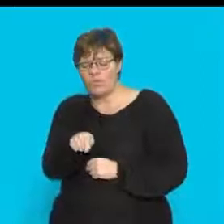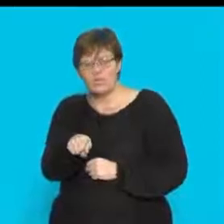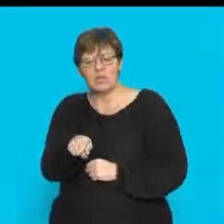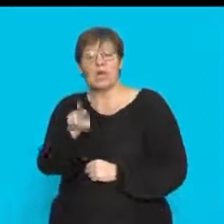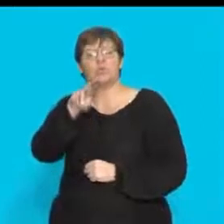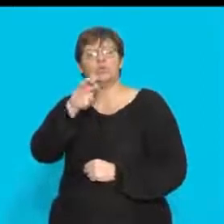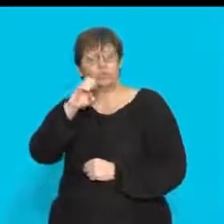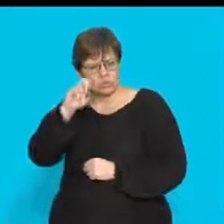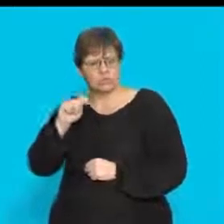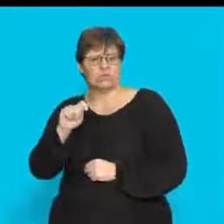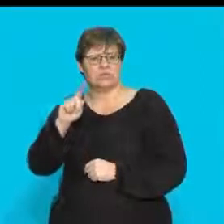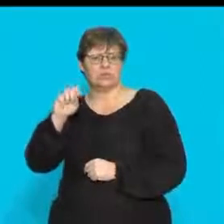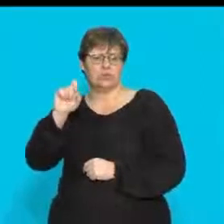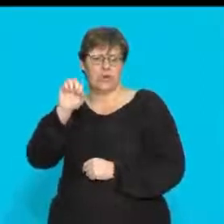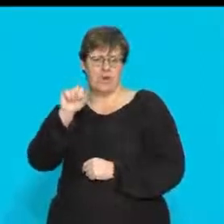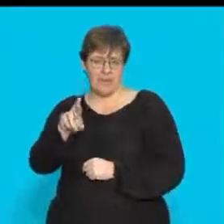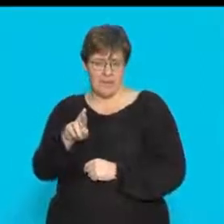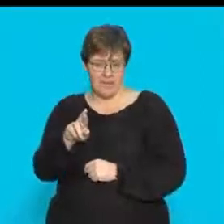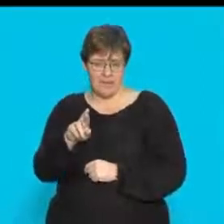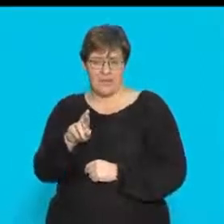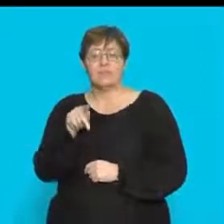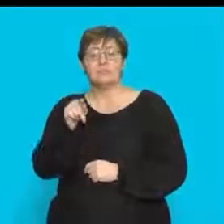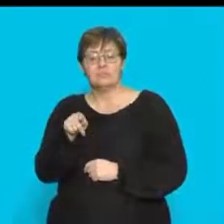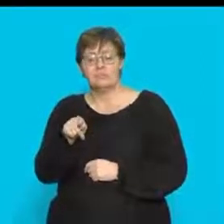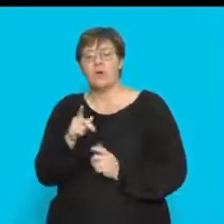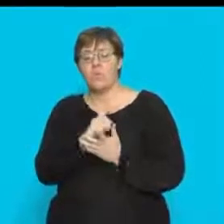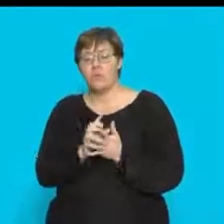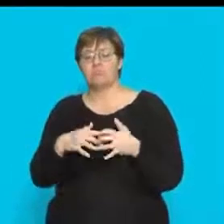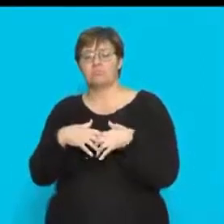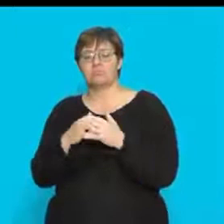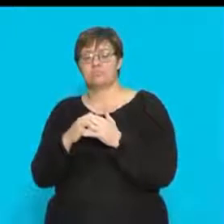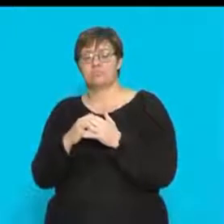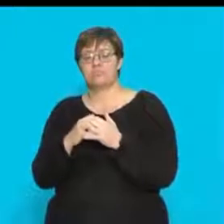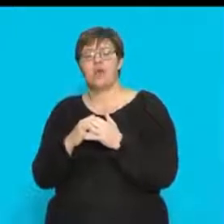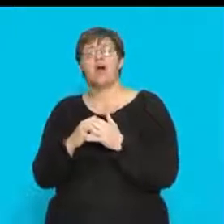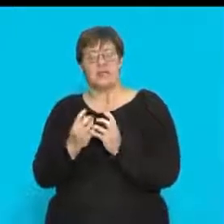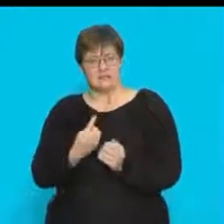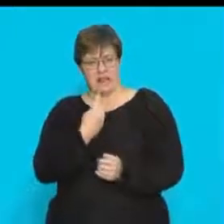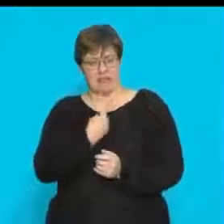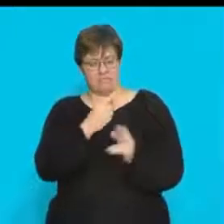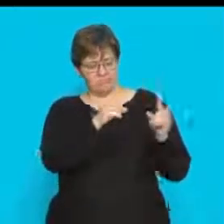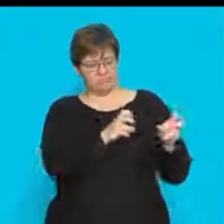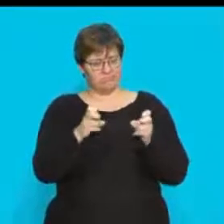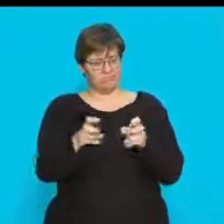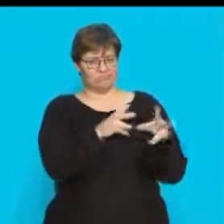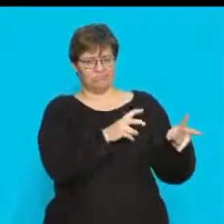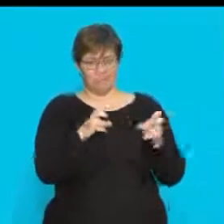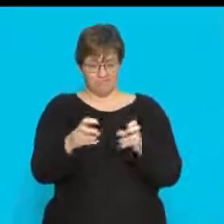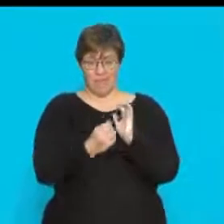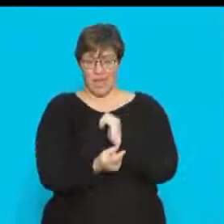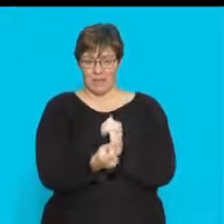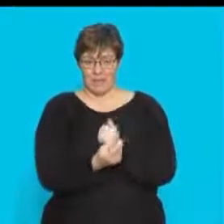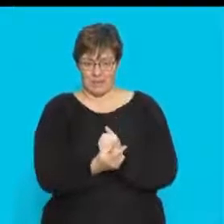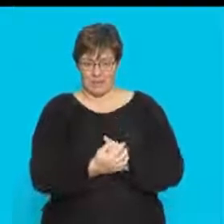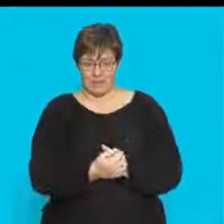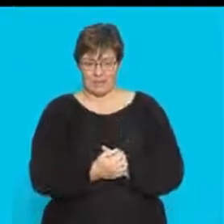They're root tubers, and again they're going to produce these little tubers asexually by mitosis. And